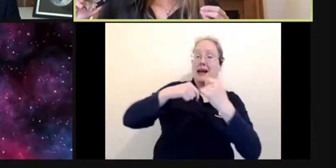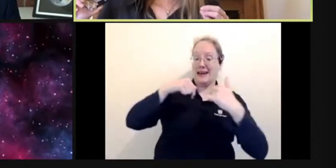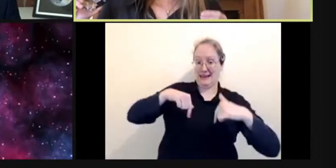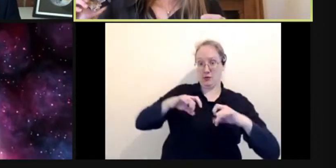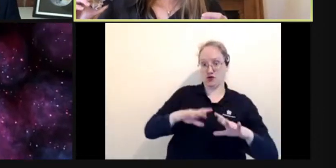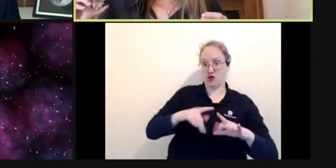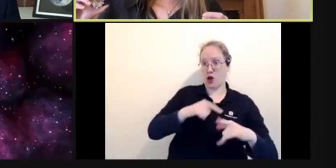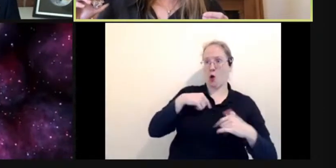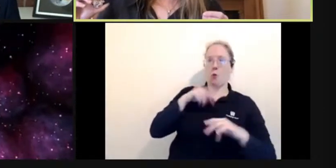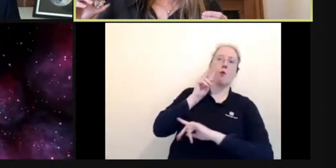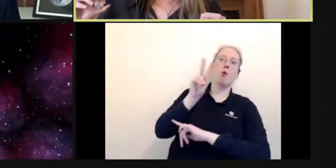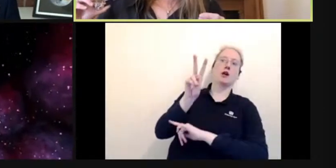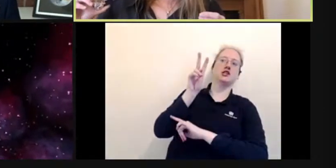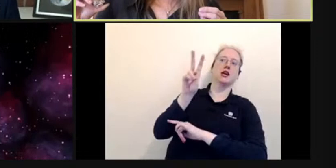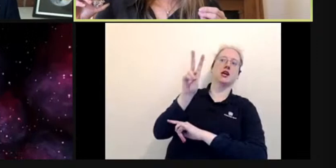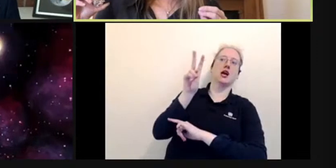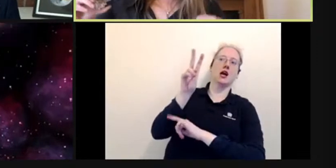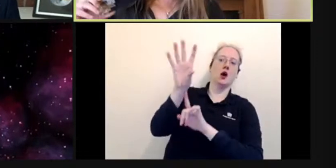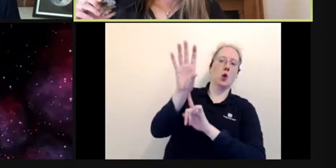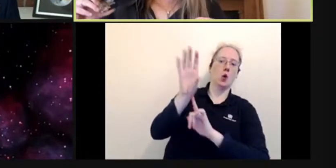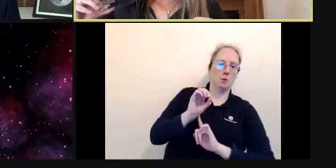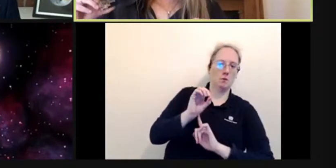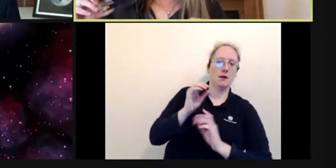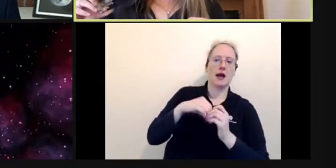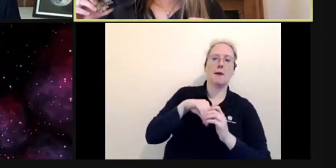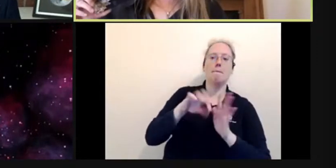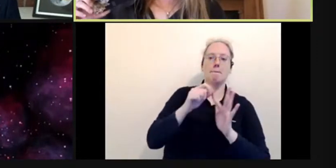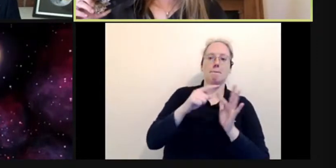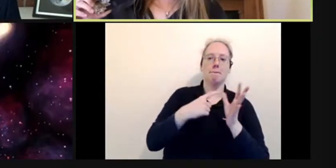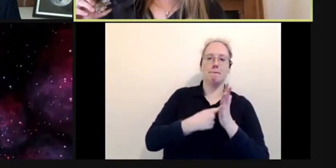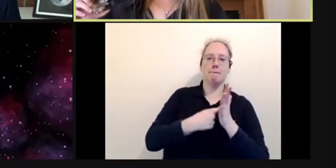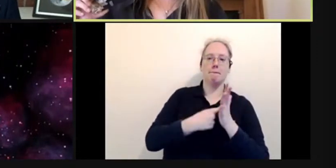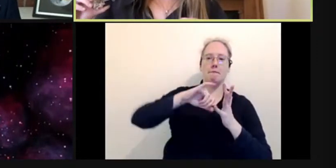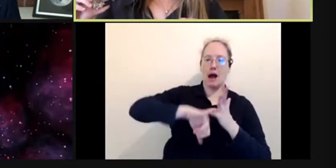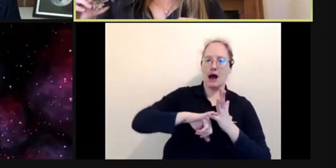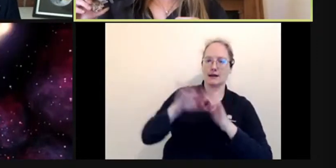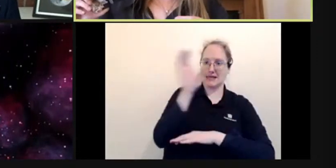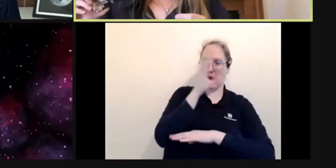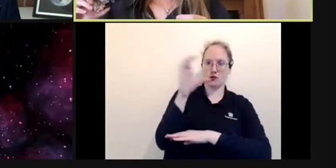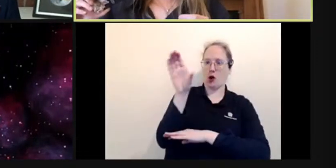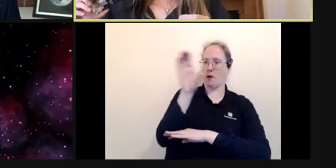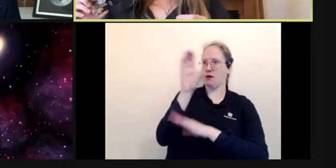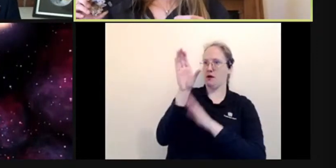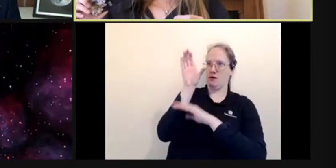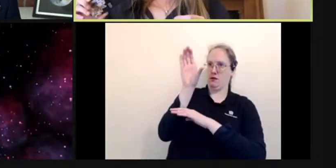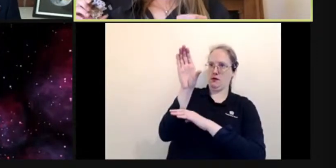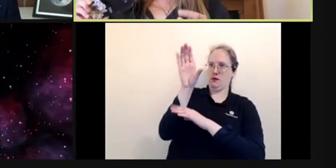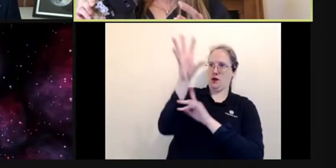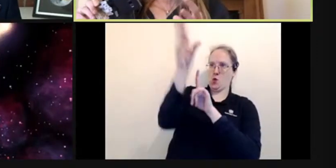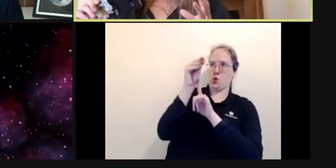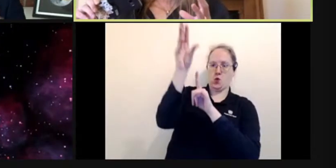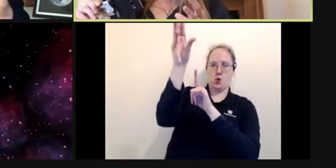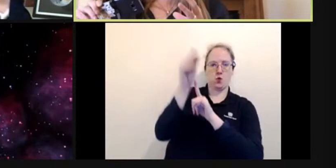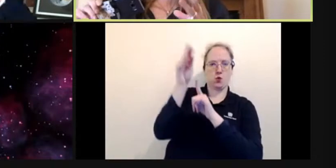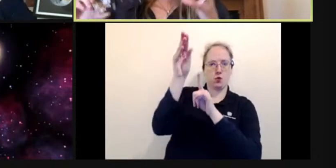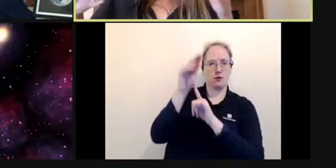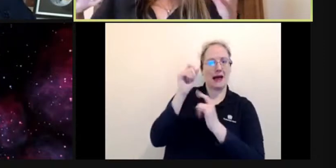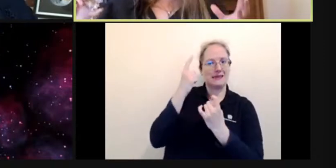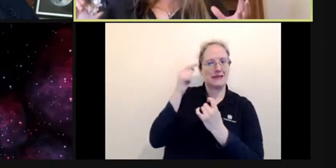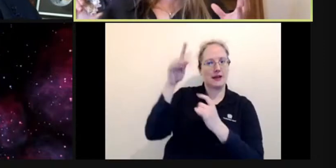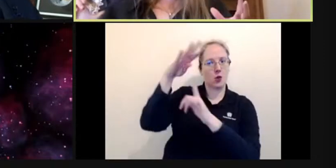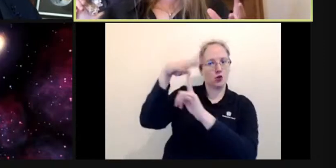essentially be invisible, but is actually very energetic and is very strong. And pulsars, they represent